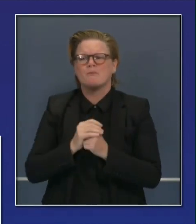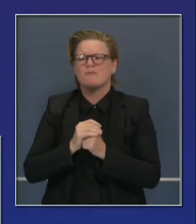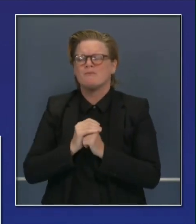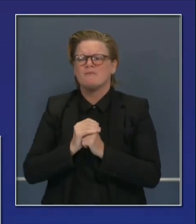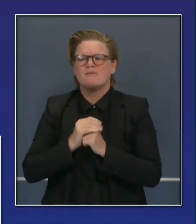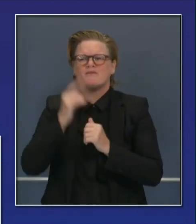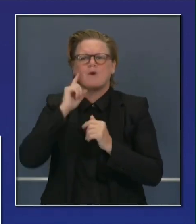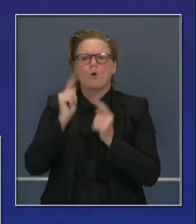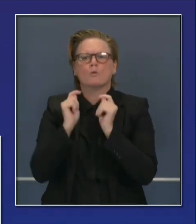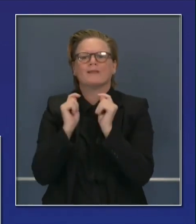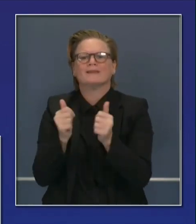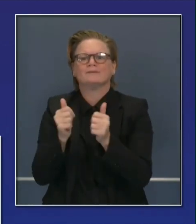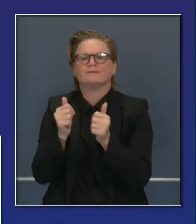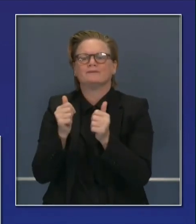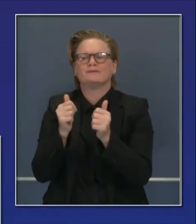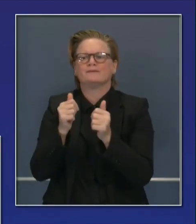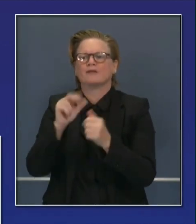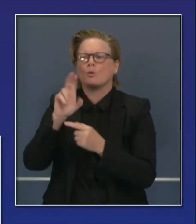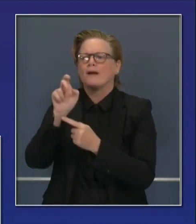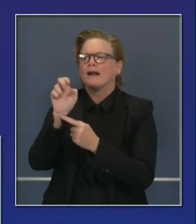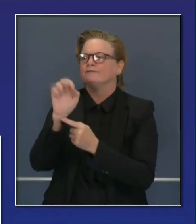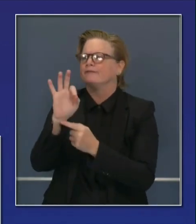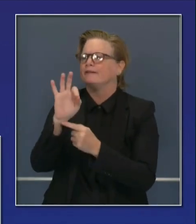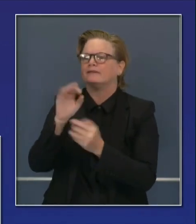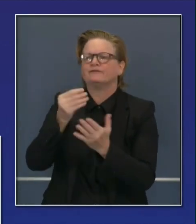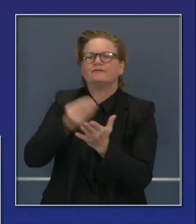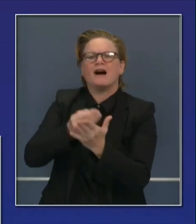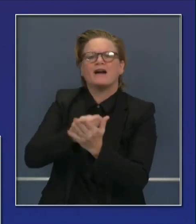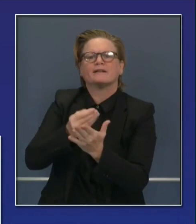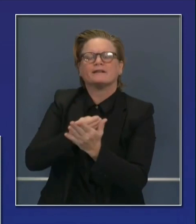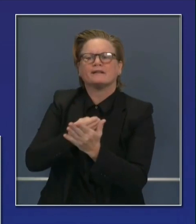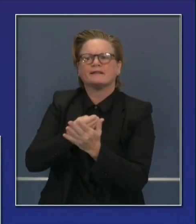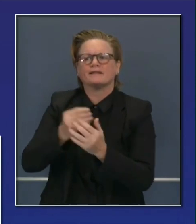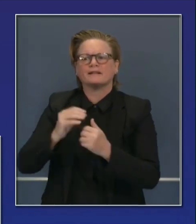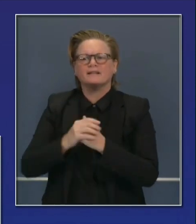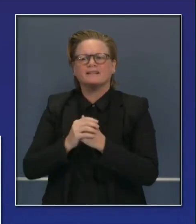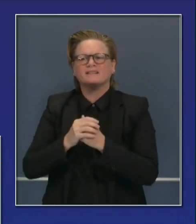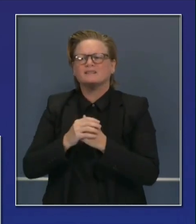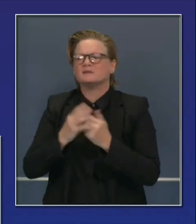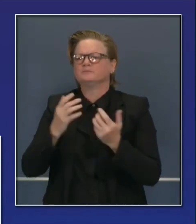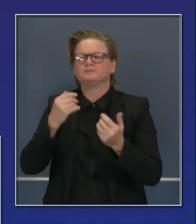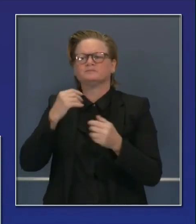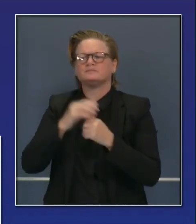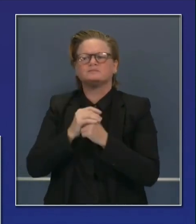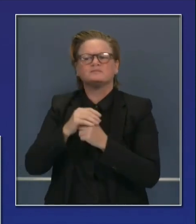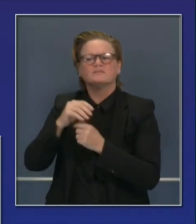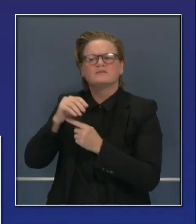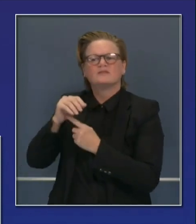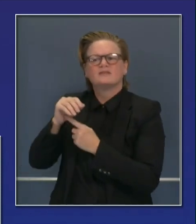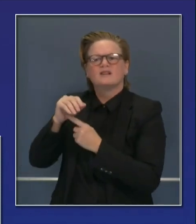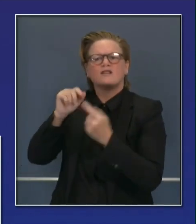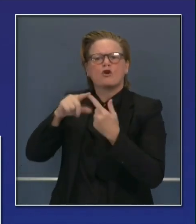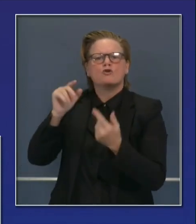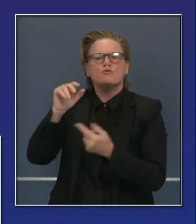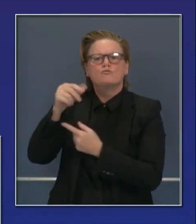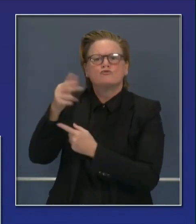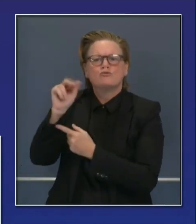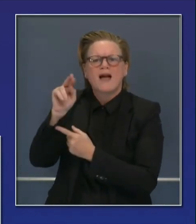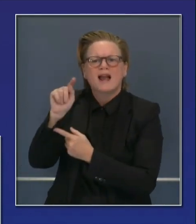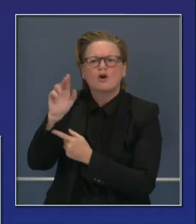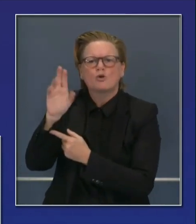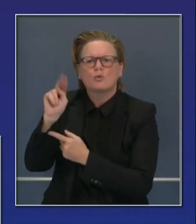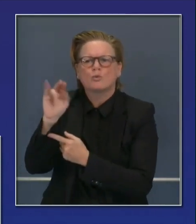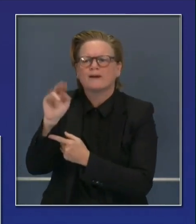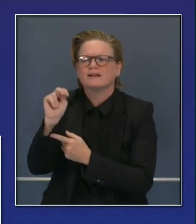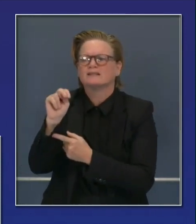if you do not have traditional relationships with credit unions or financial institutions. If you've fallen through the